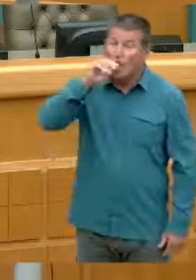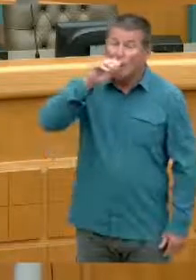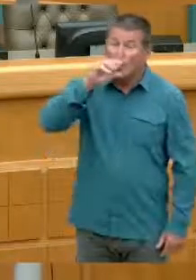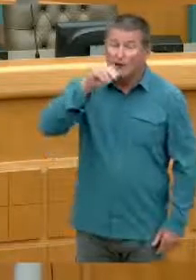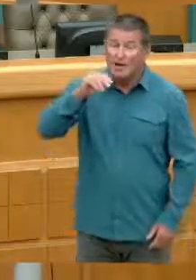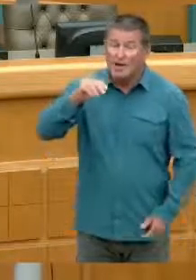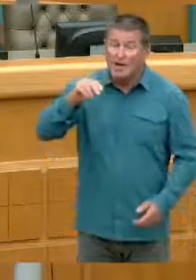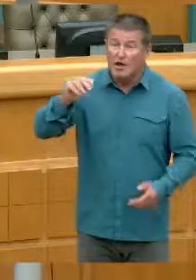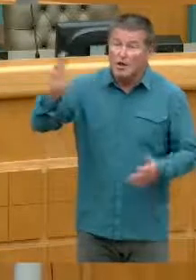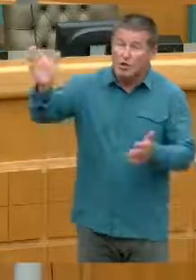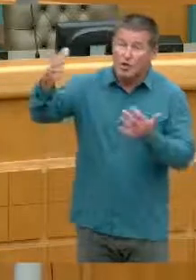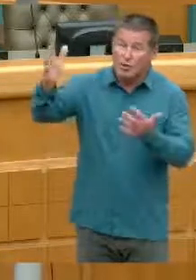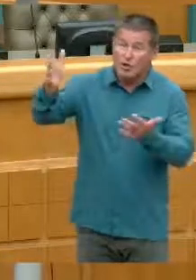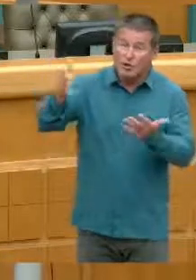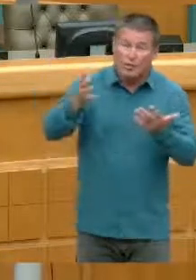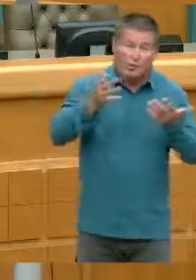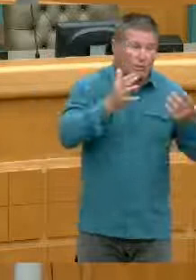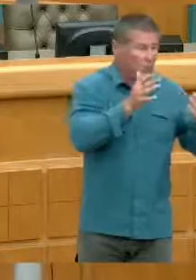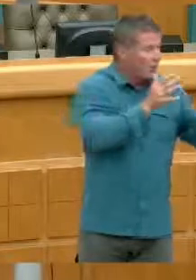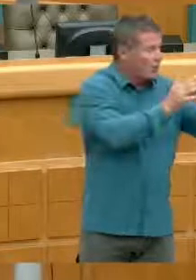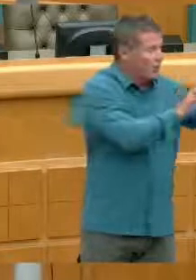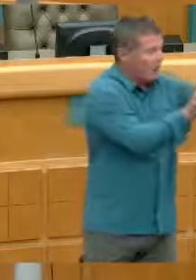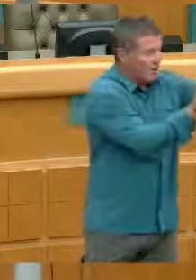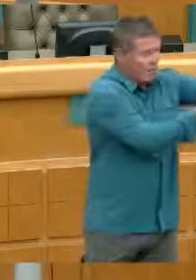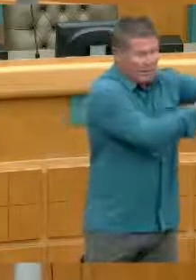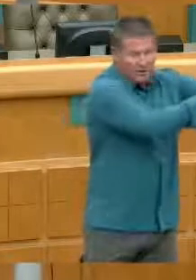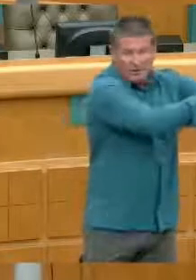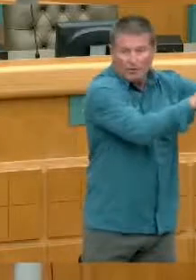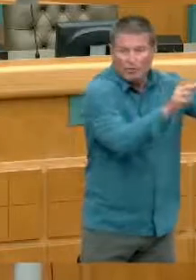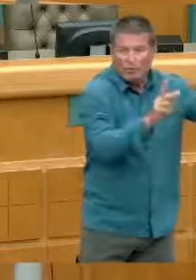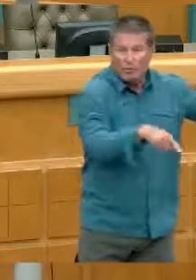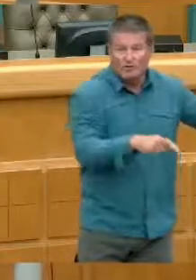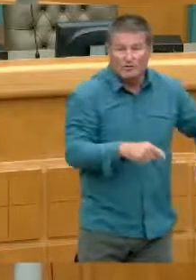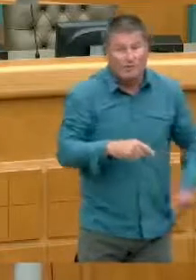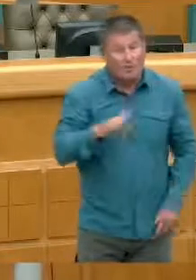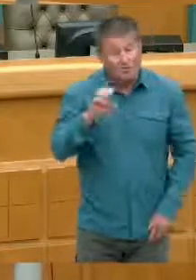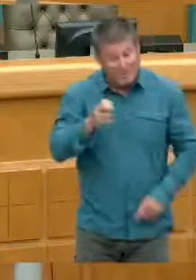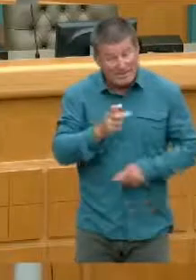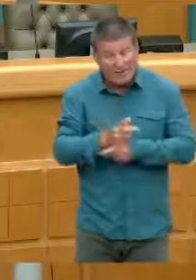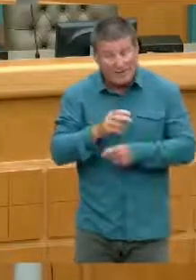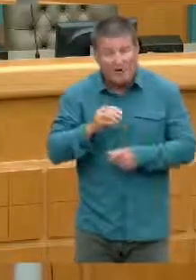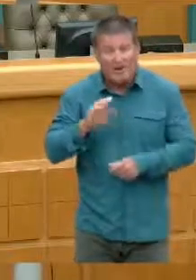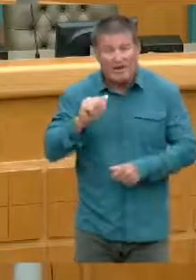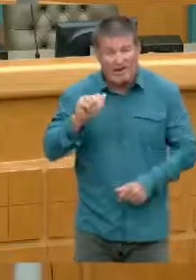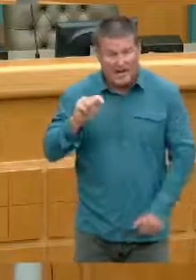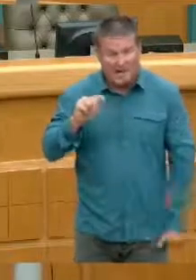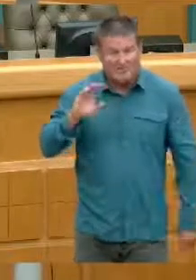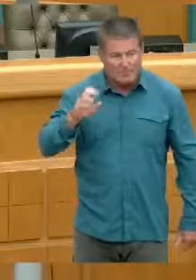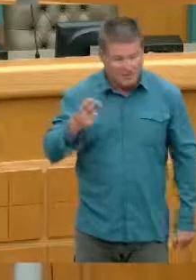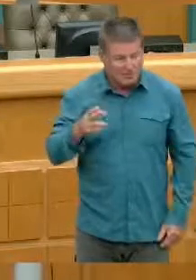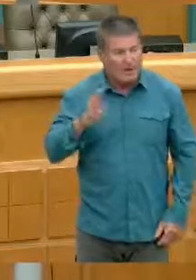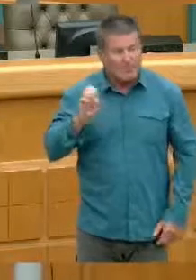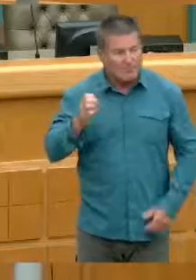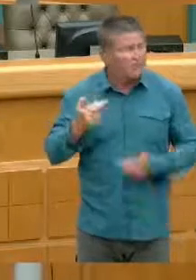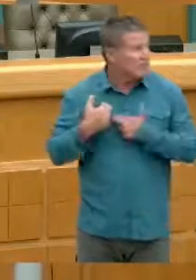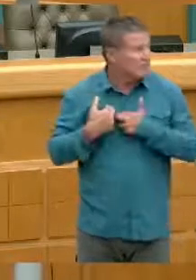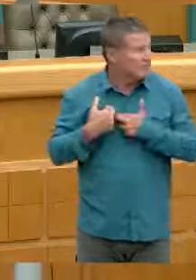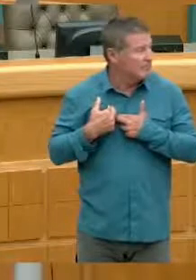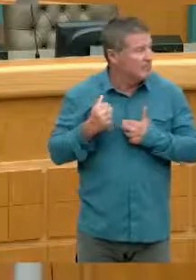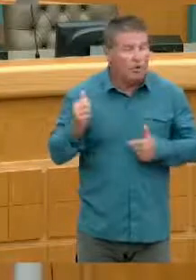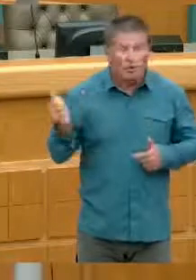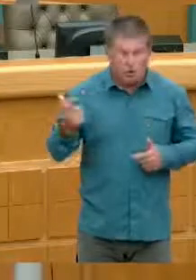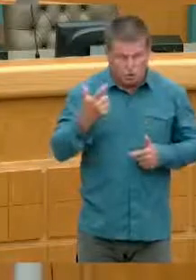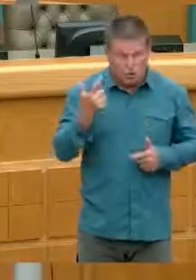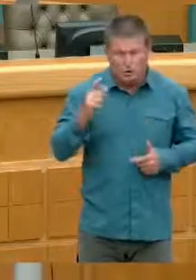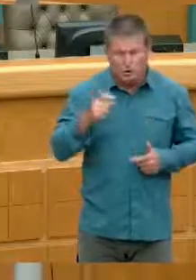wind's in the right direction. And so it's something that you want to think about if you're out there at the beach. Try to be as responsible as you can. And everybody should